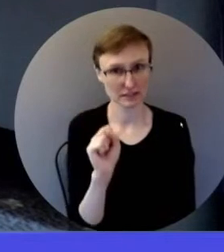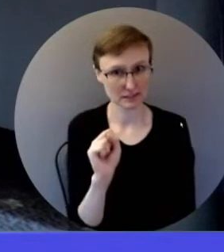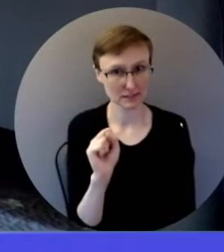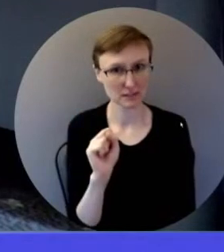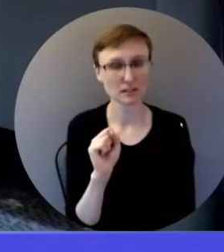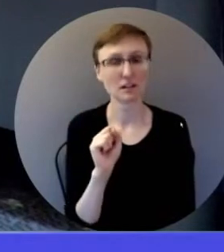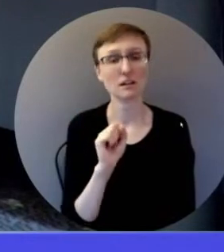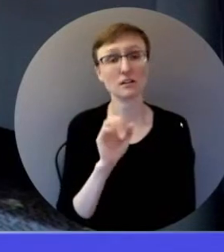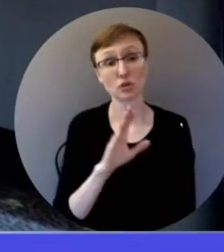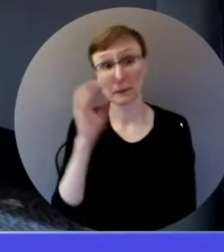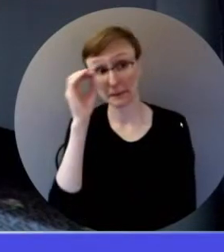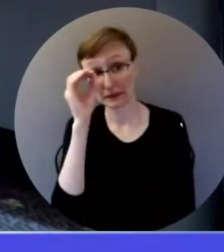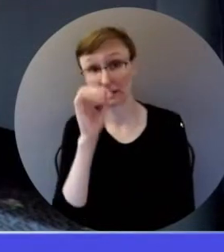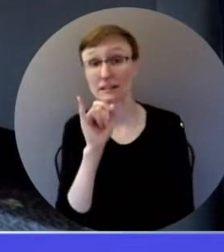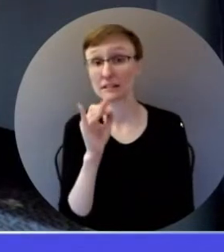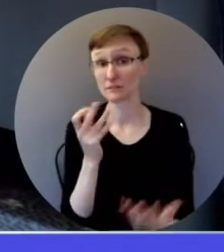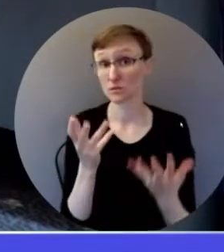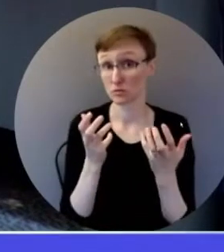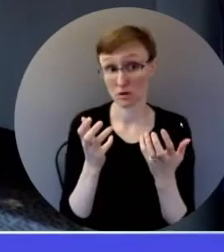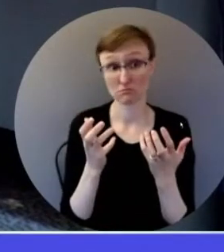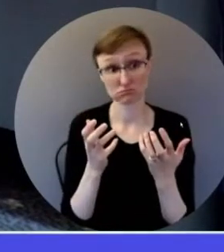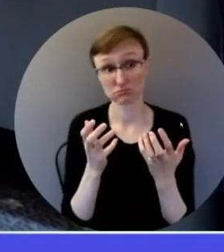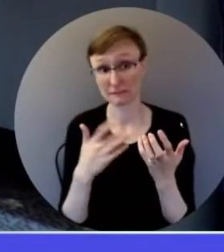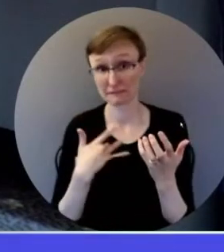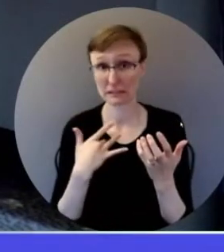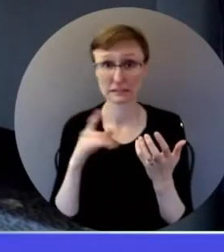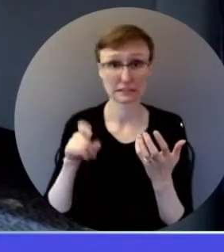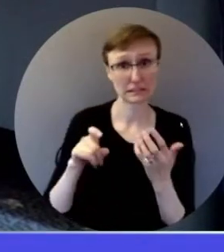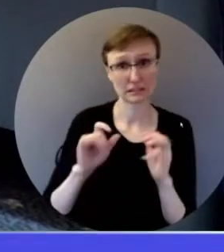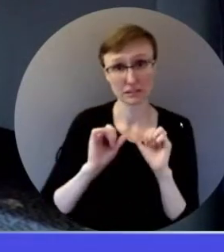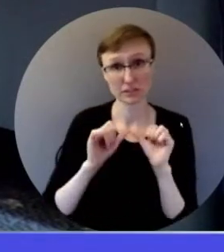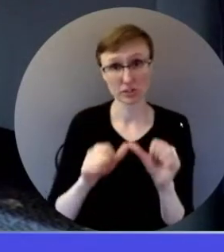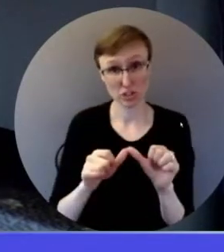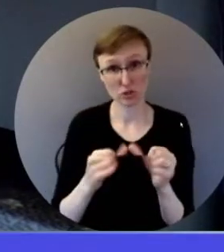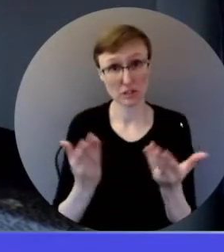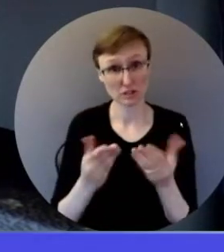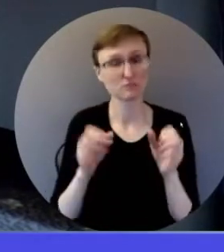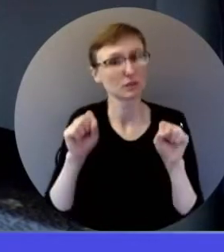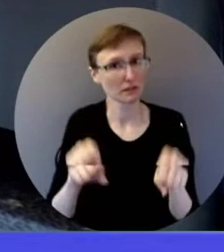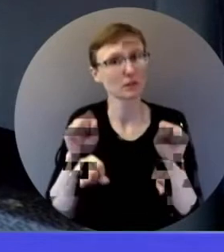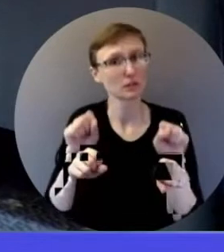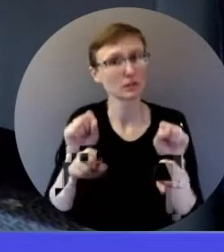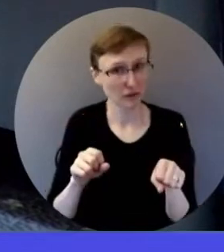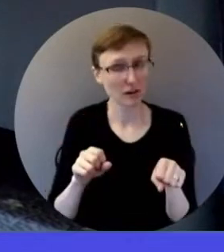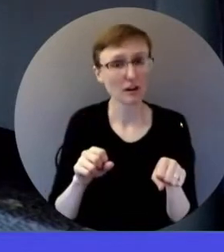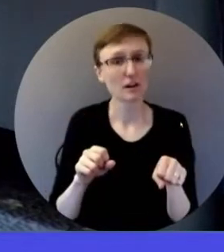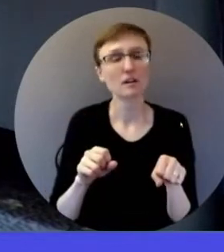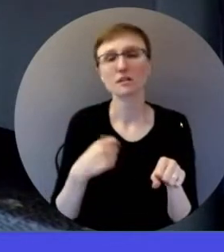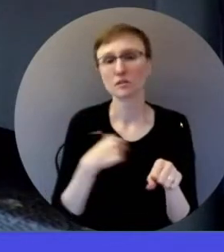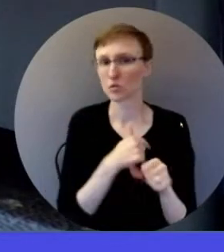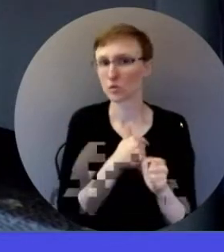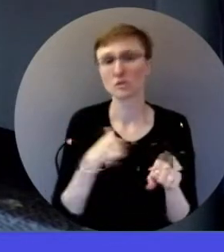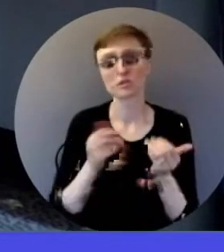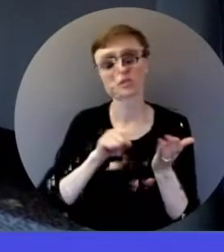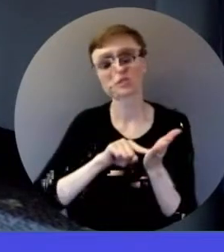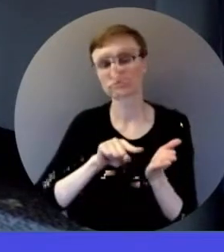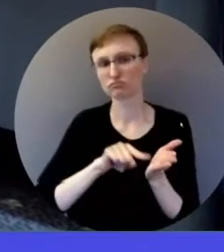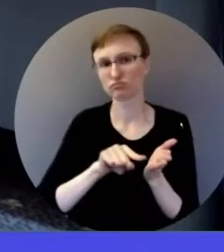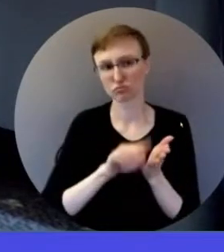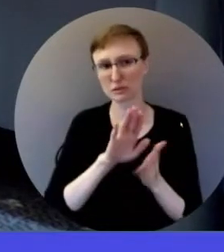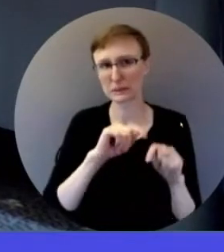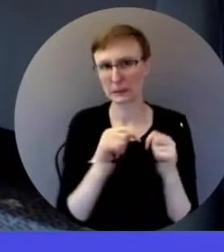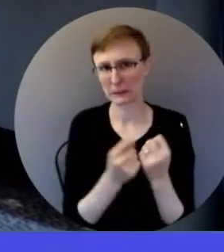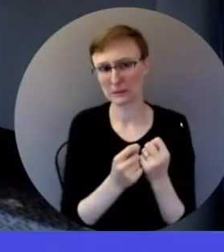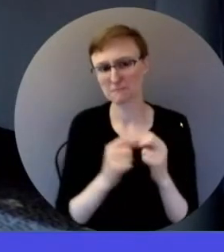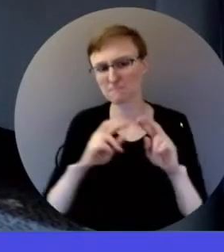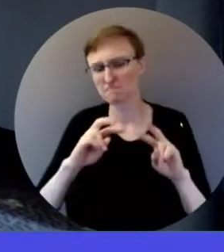feels it needs to continue here, if there's gaps that could be helpful. And we're currently looking at that with her and her team, and we'll see the local one. But at the end of the